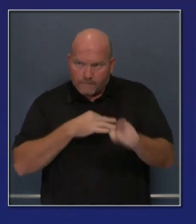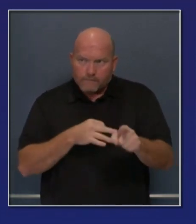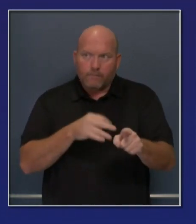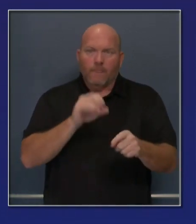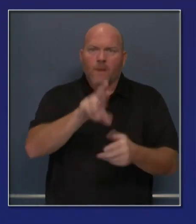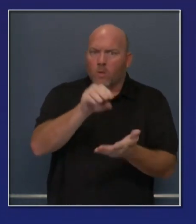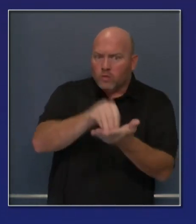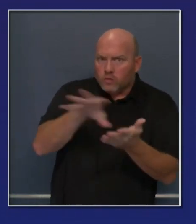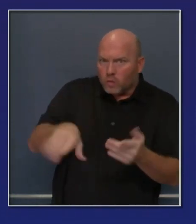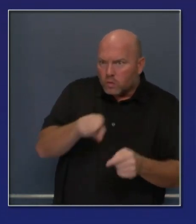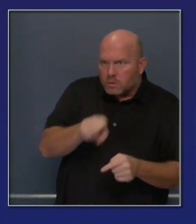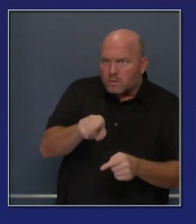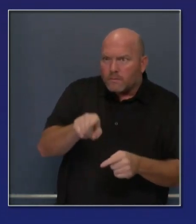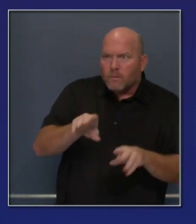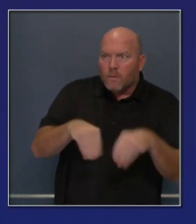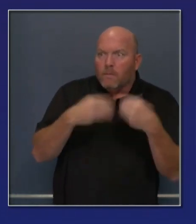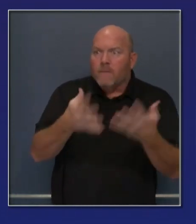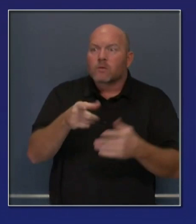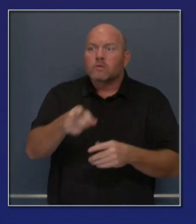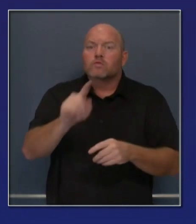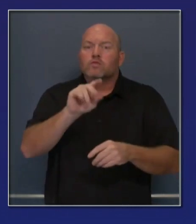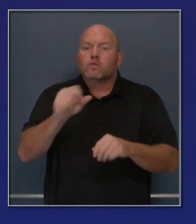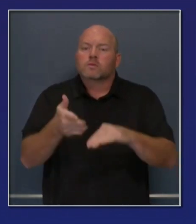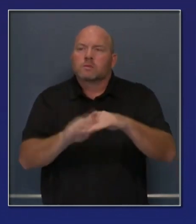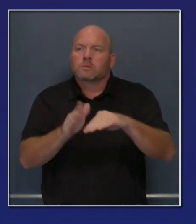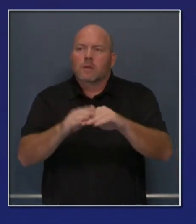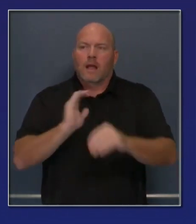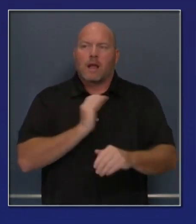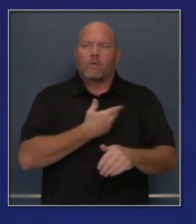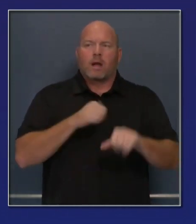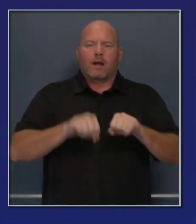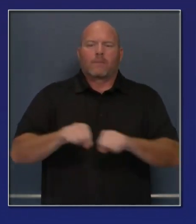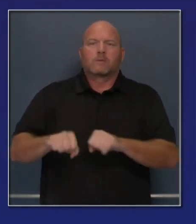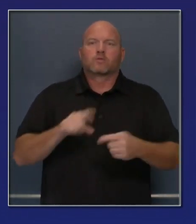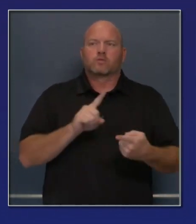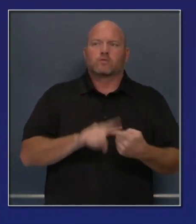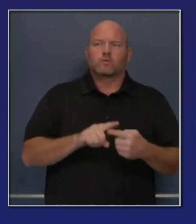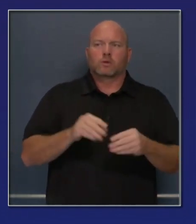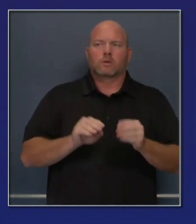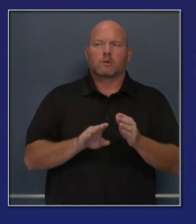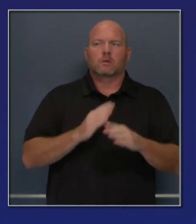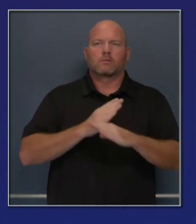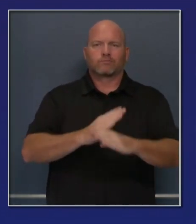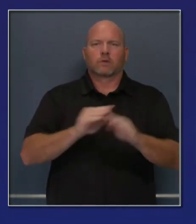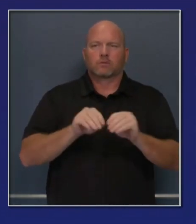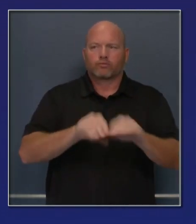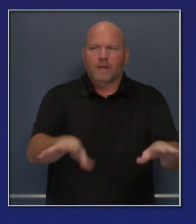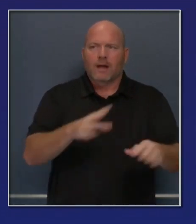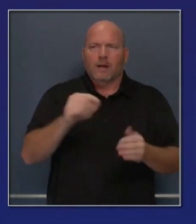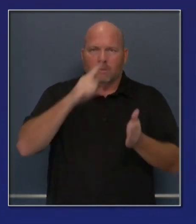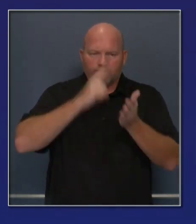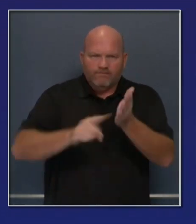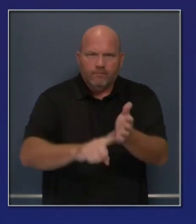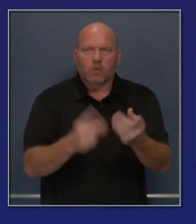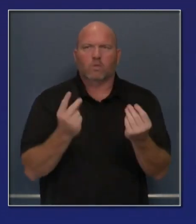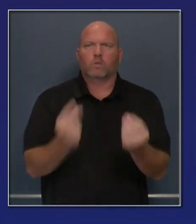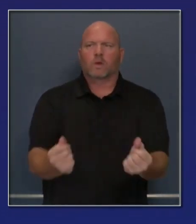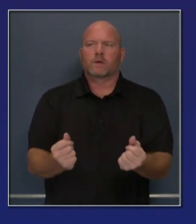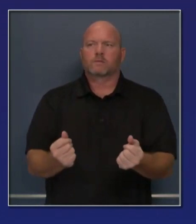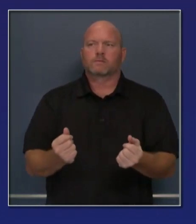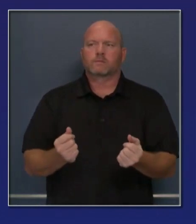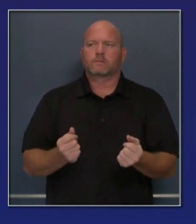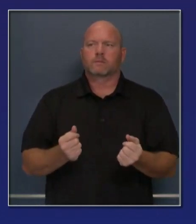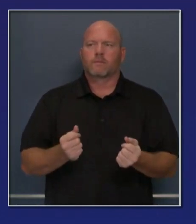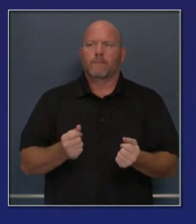and providing tools to increase our ability to address outbreaks and investigate them quickly. I want to remind you that we